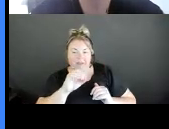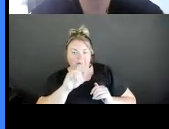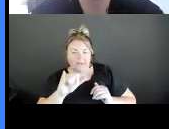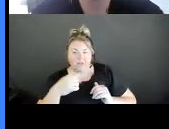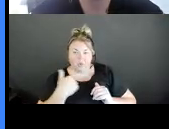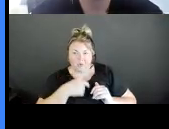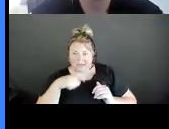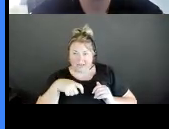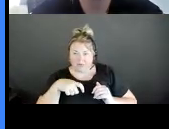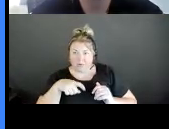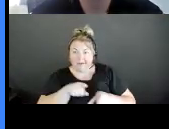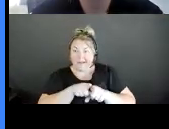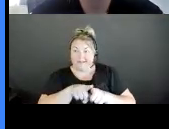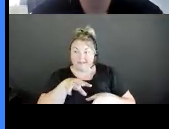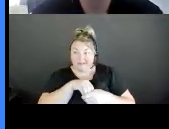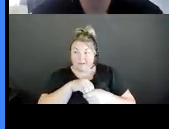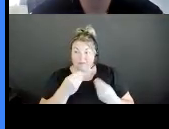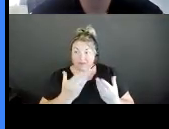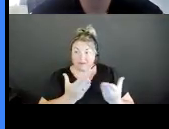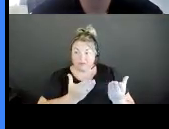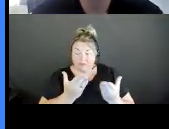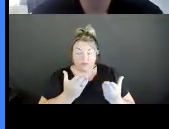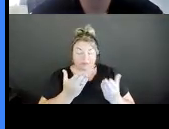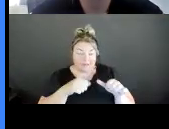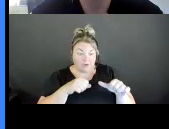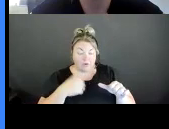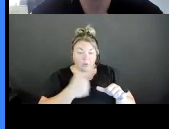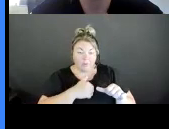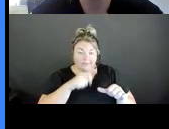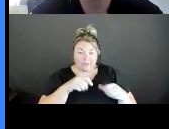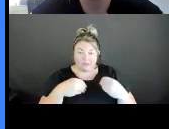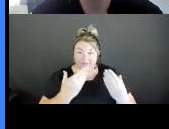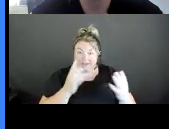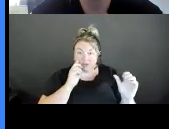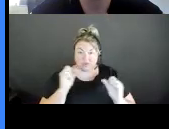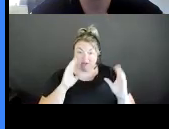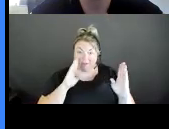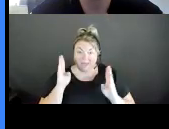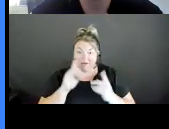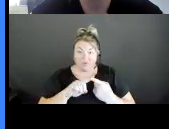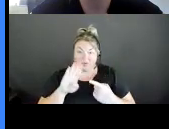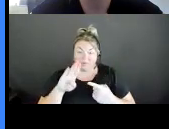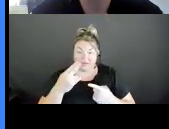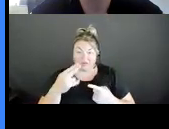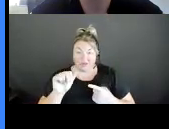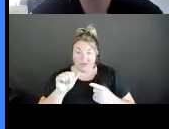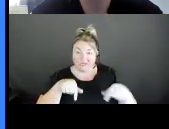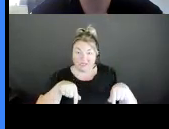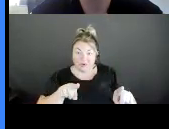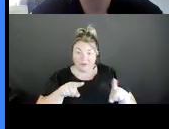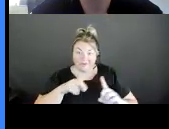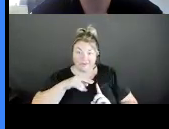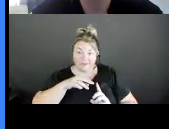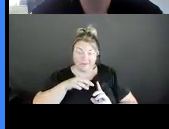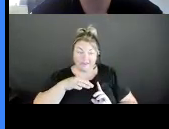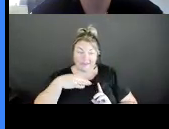a entity providing those services potentially, do you need to provide the strategic plan to the BHA during the application, or what